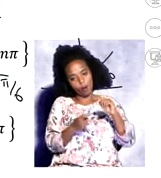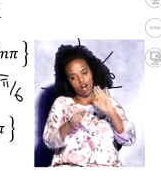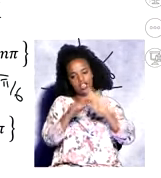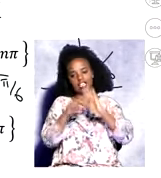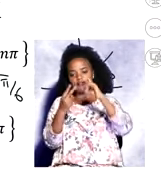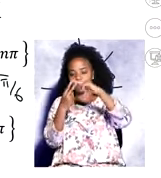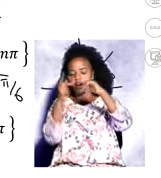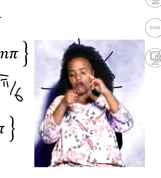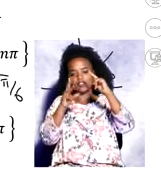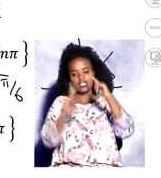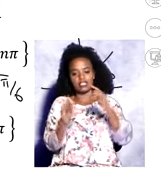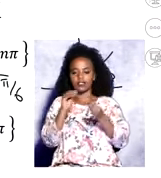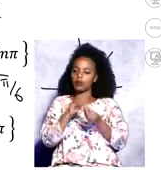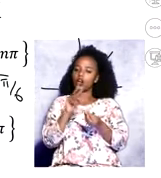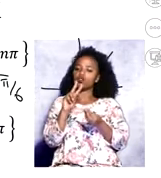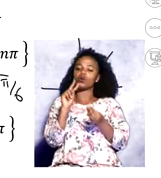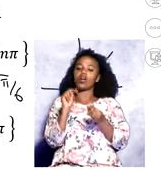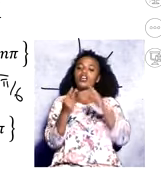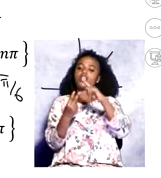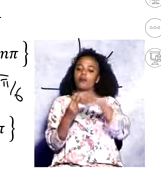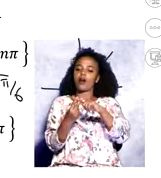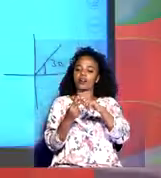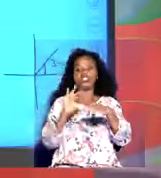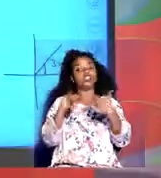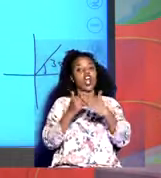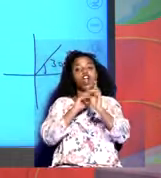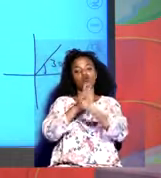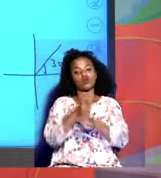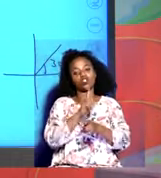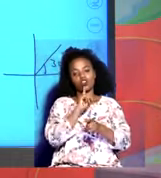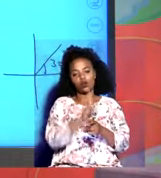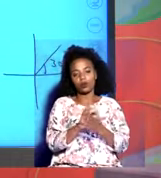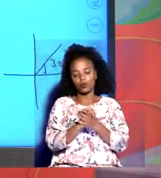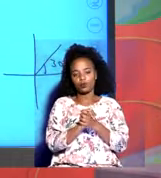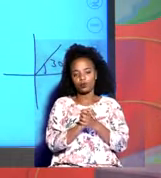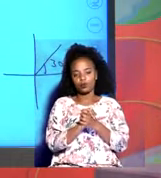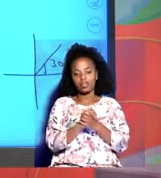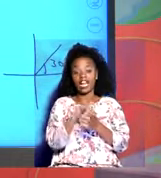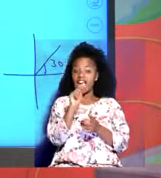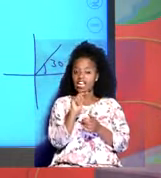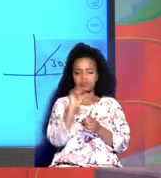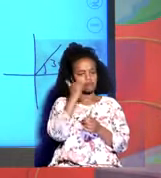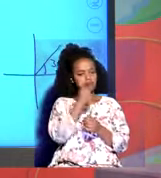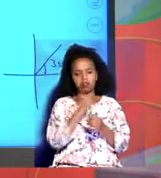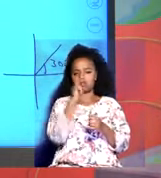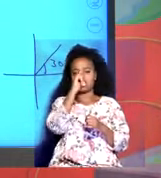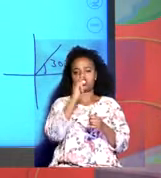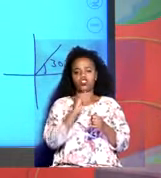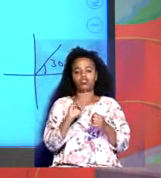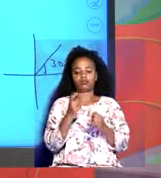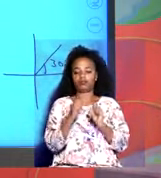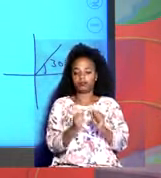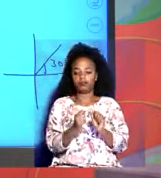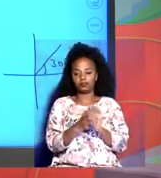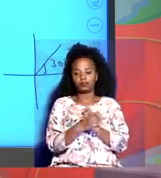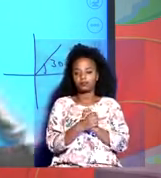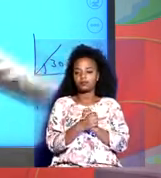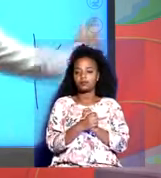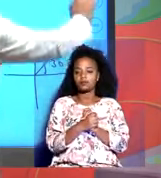power 6 plus 2n pi. This will be the general solution, where n is an integer, by the way. N is an integer.